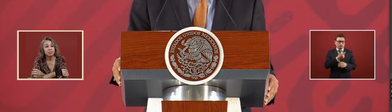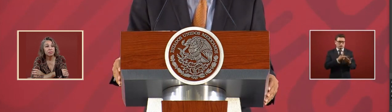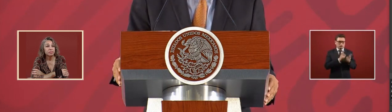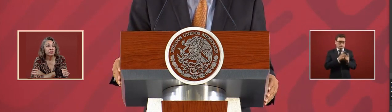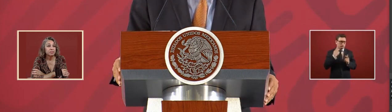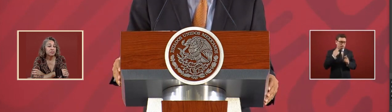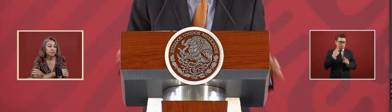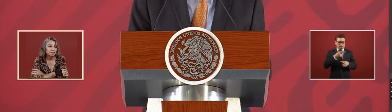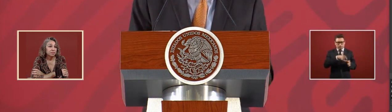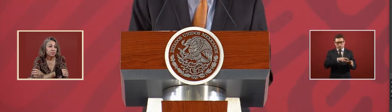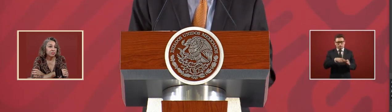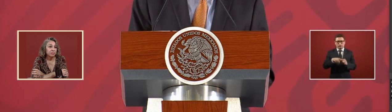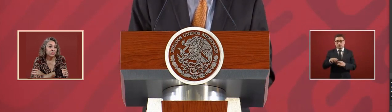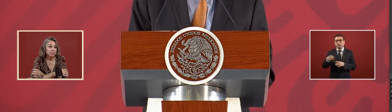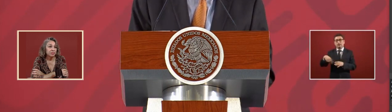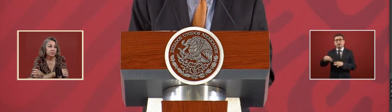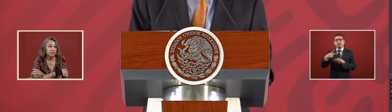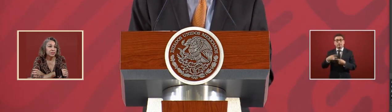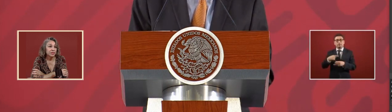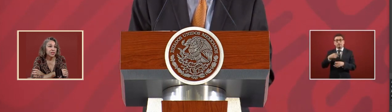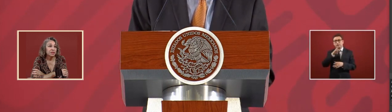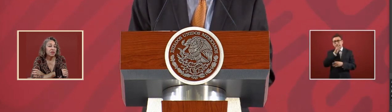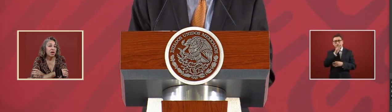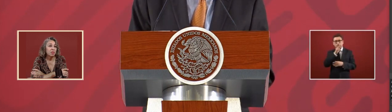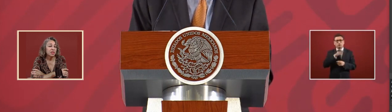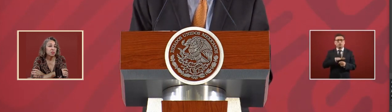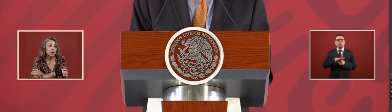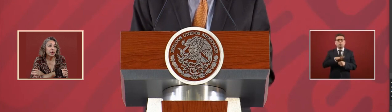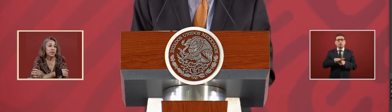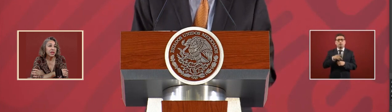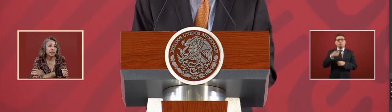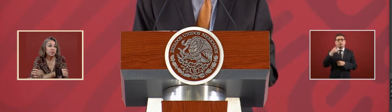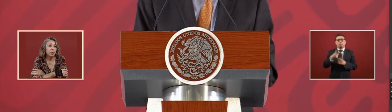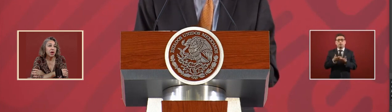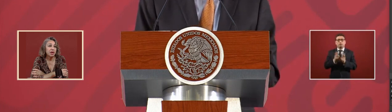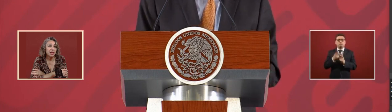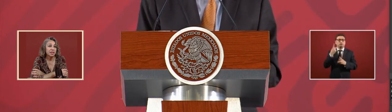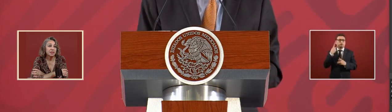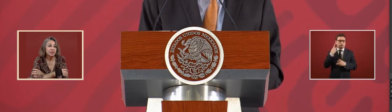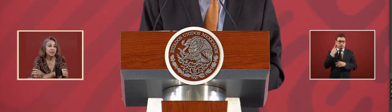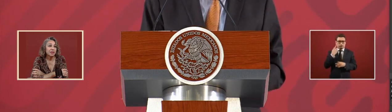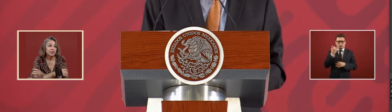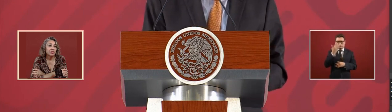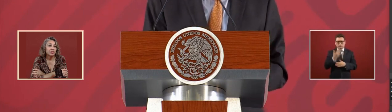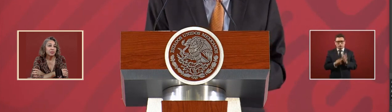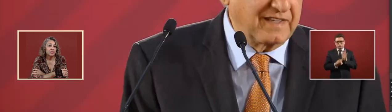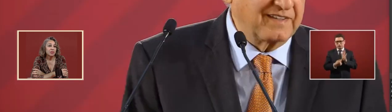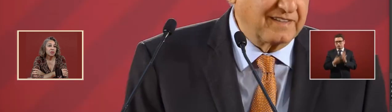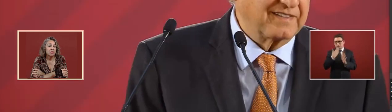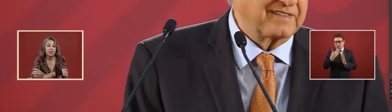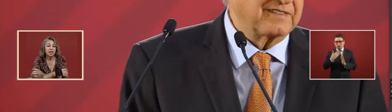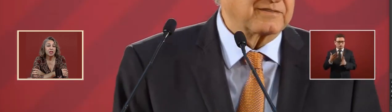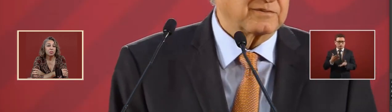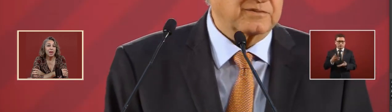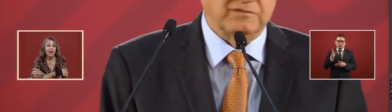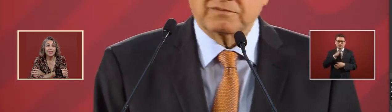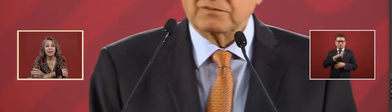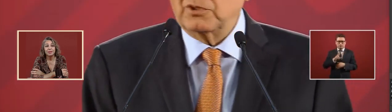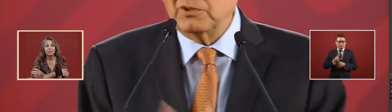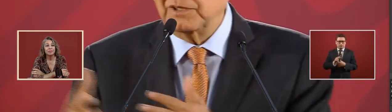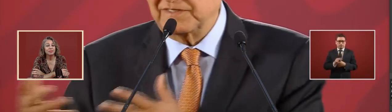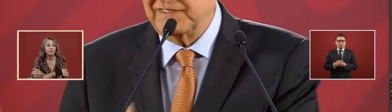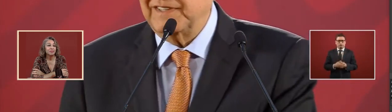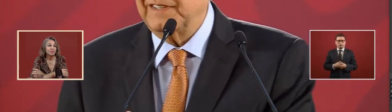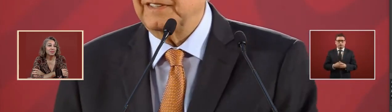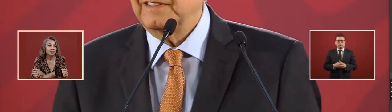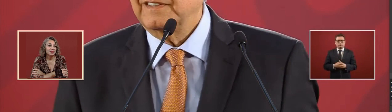pues, siempre se preocupan porque they're always sus worried that their parties no queden mal, will not look bad